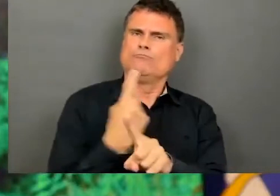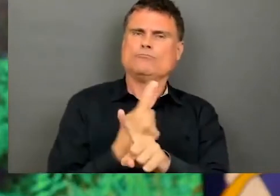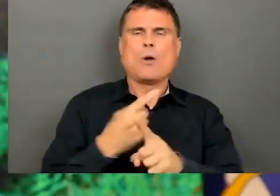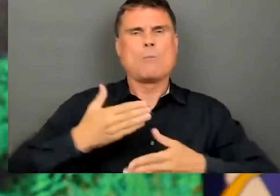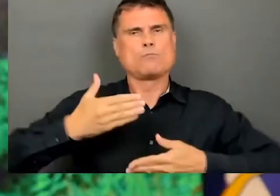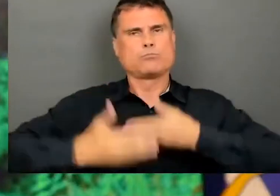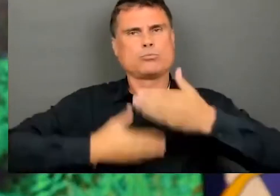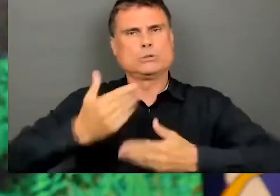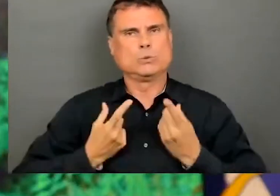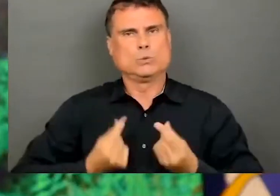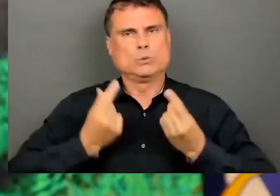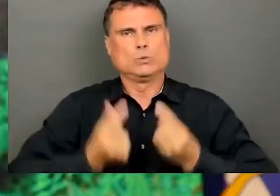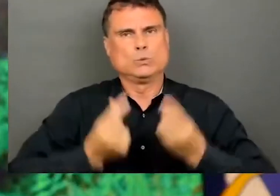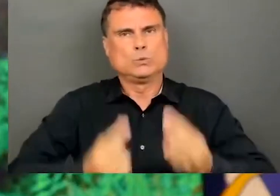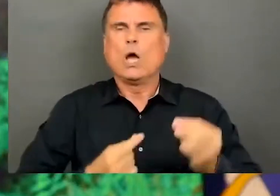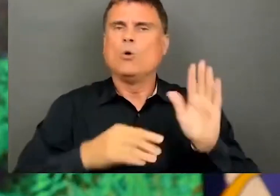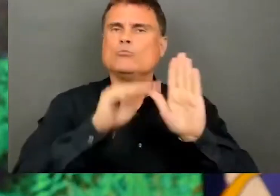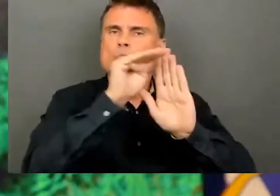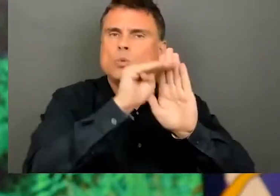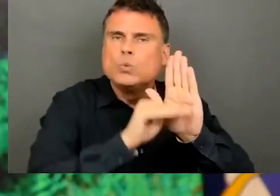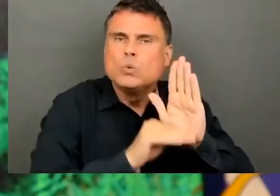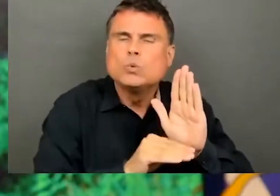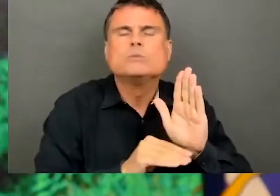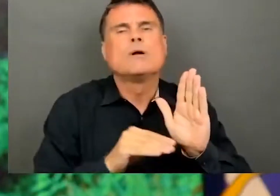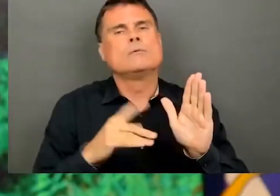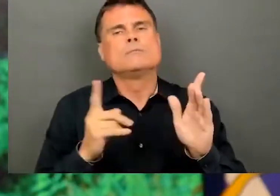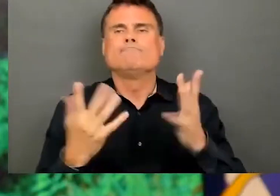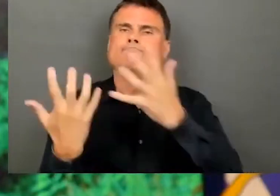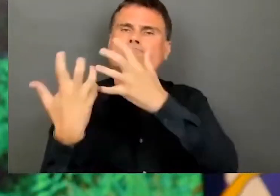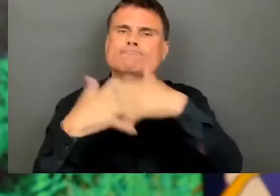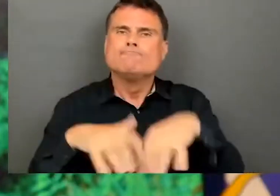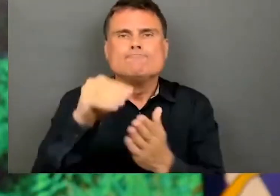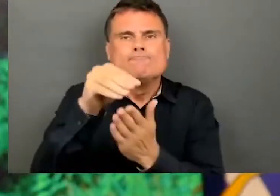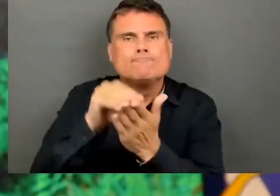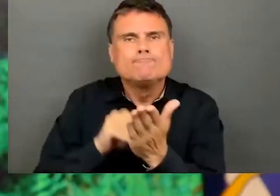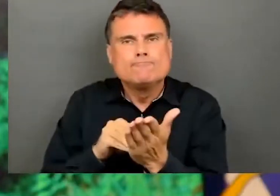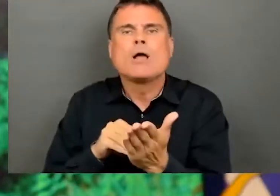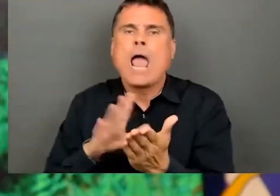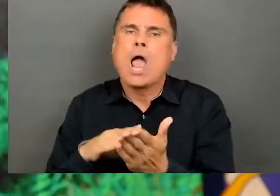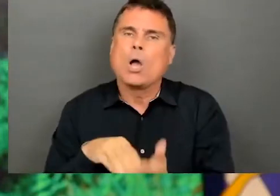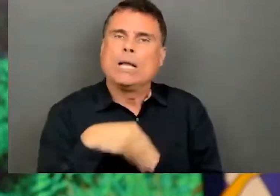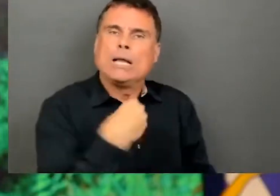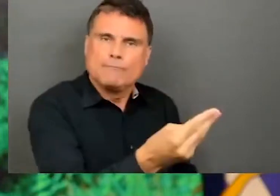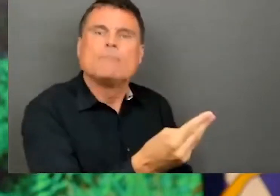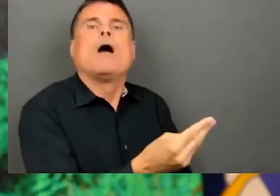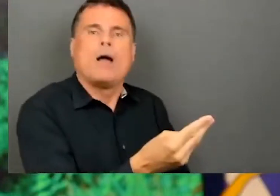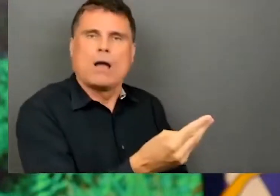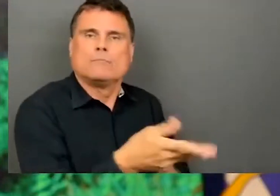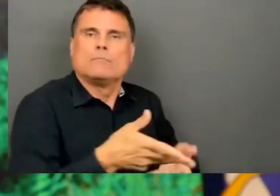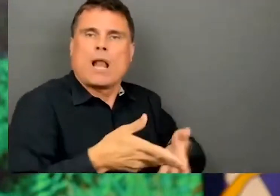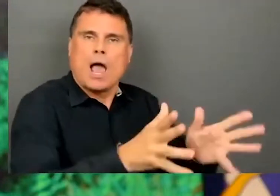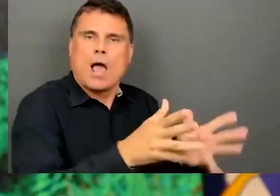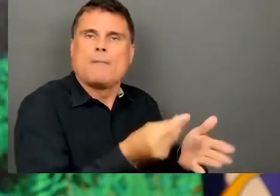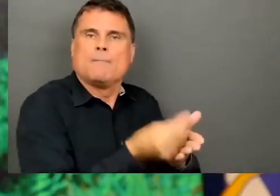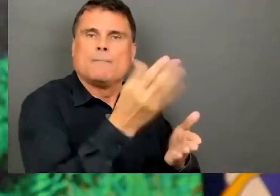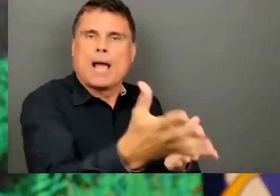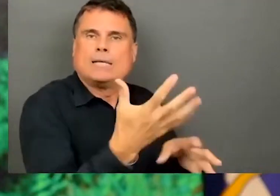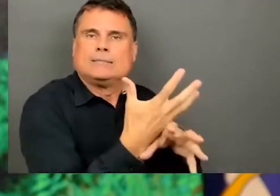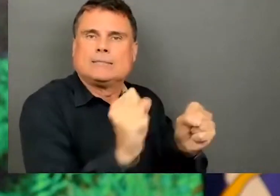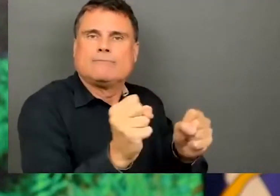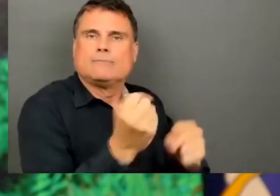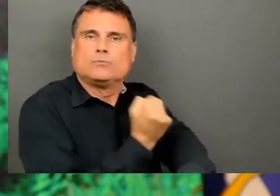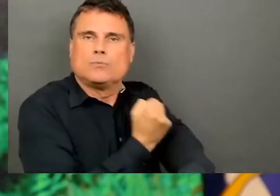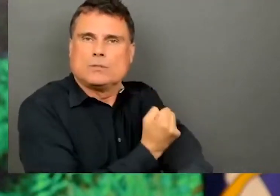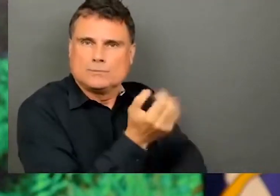that we can. We also know that this toxic drug supply is putting people who use drugs at extremely high risk